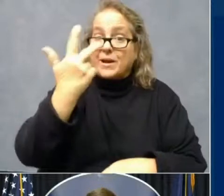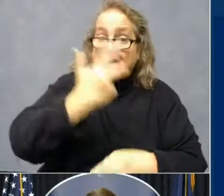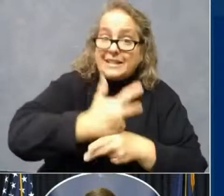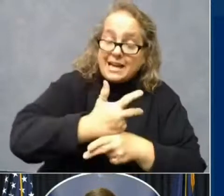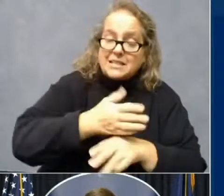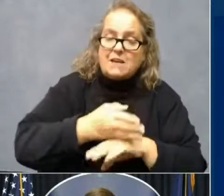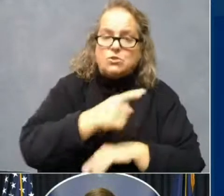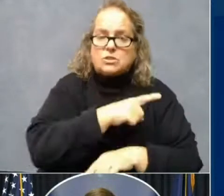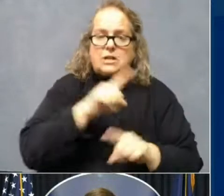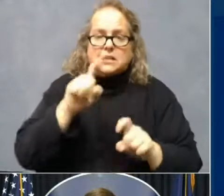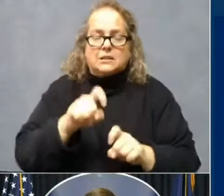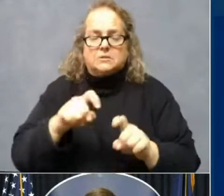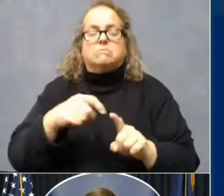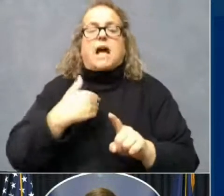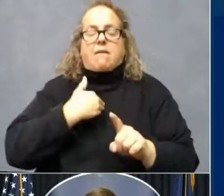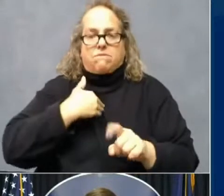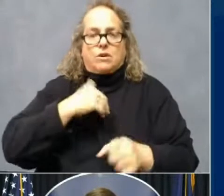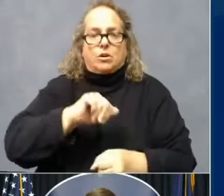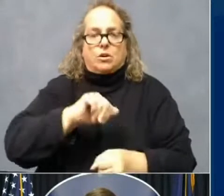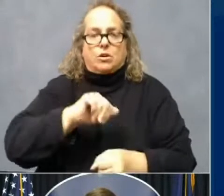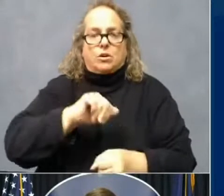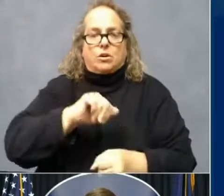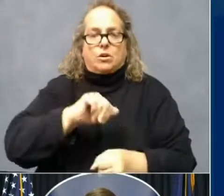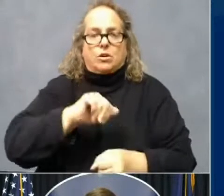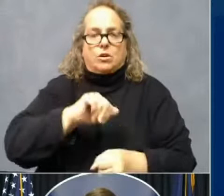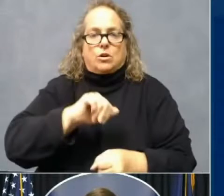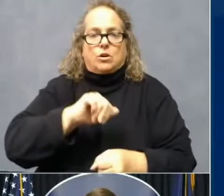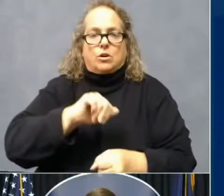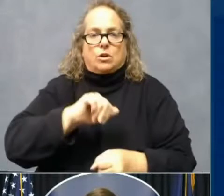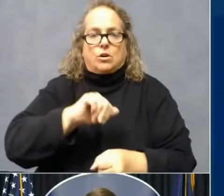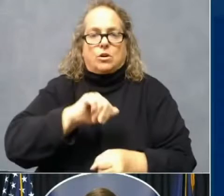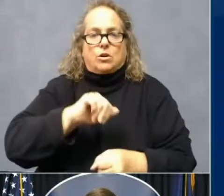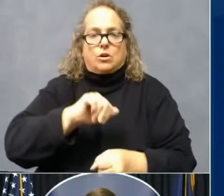The striking fact about this memorial is